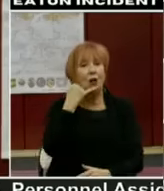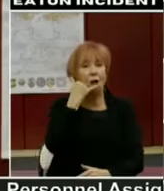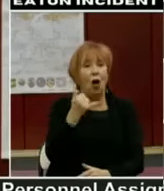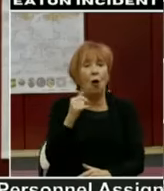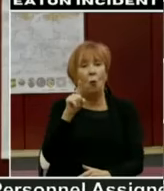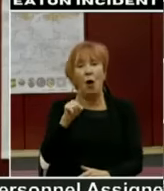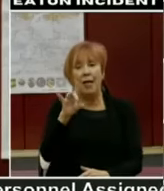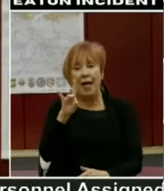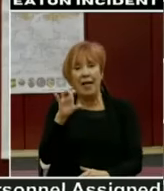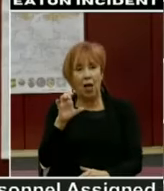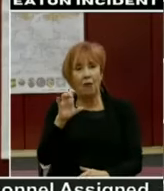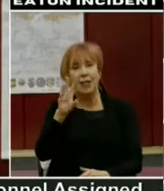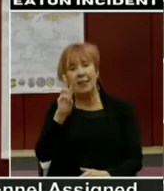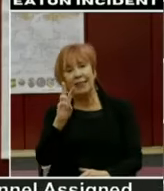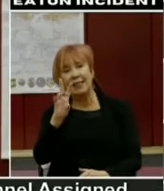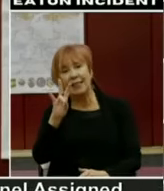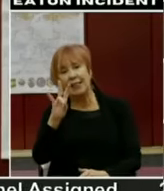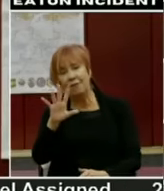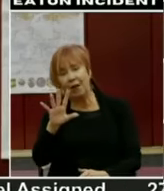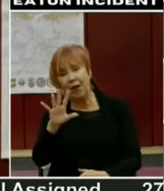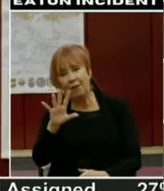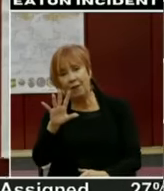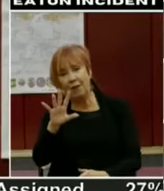1-800-675-HELP or